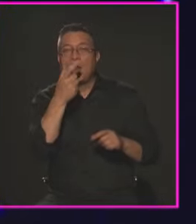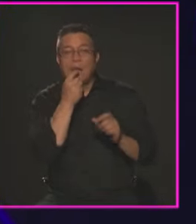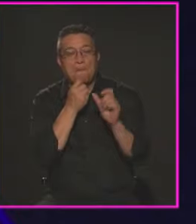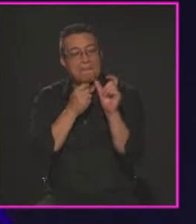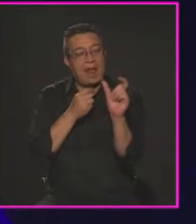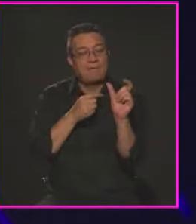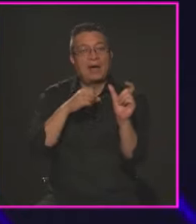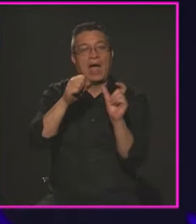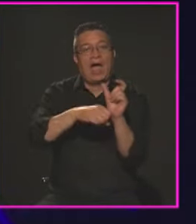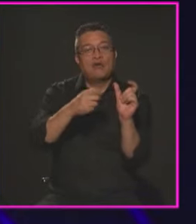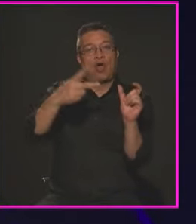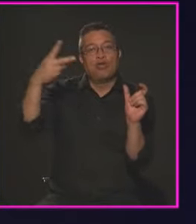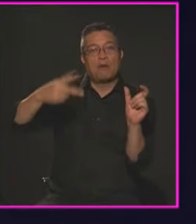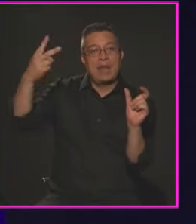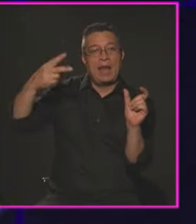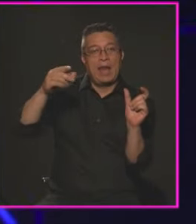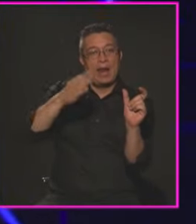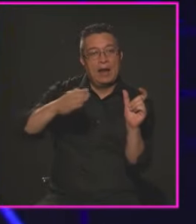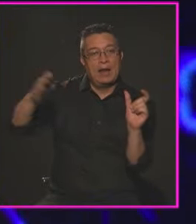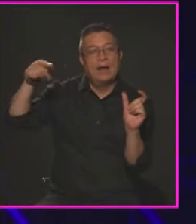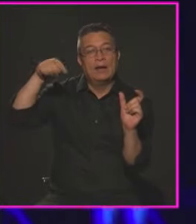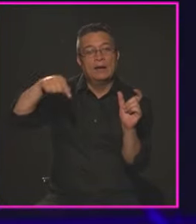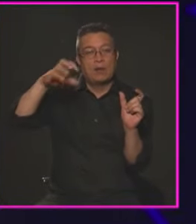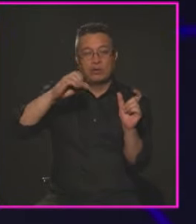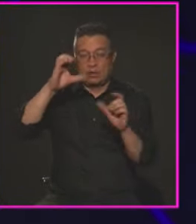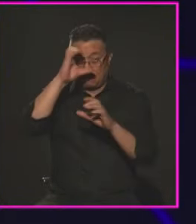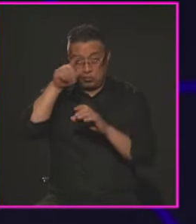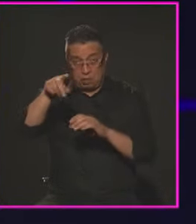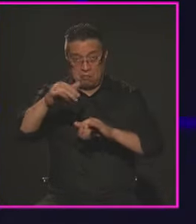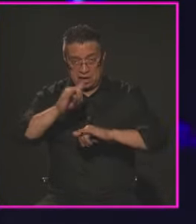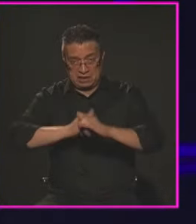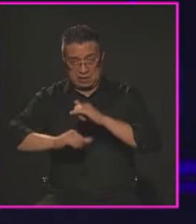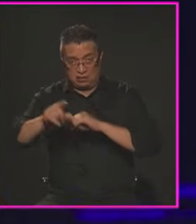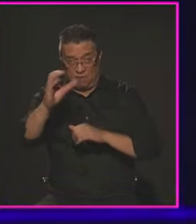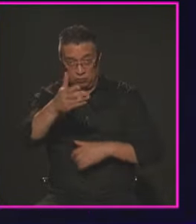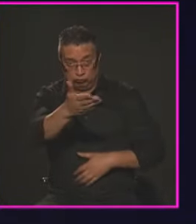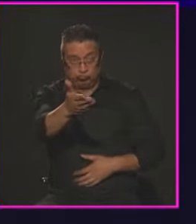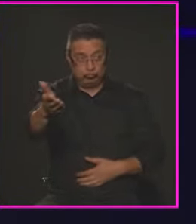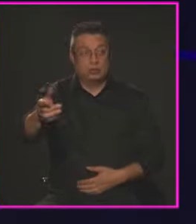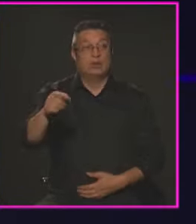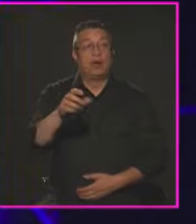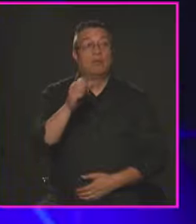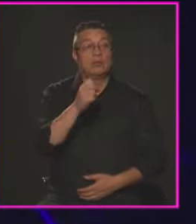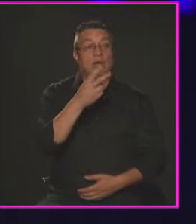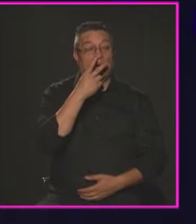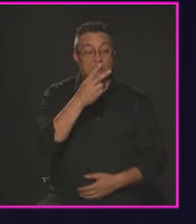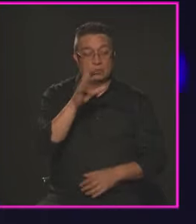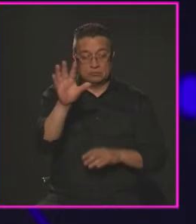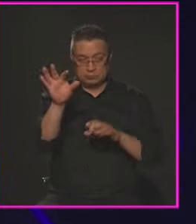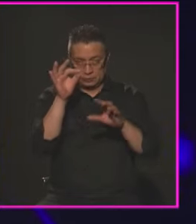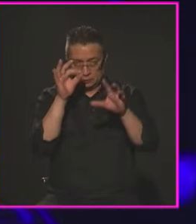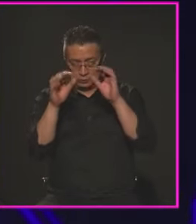find on the internet, and these postcards are very naive. You see on this one, people have imagined some